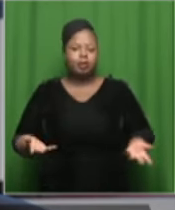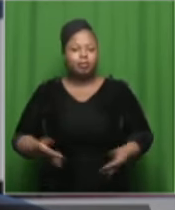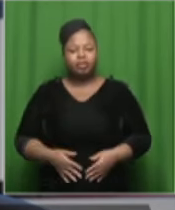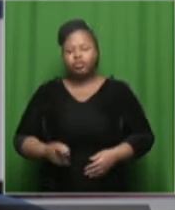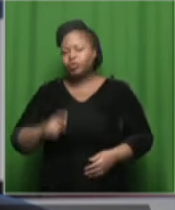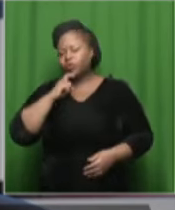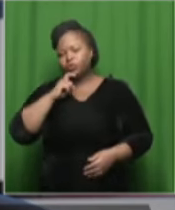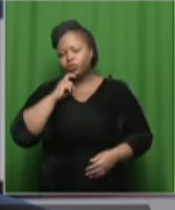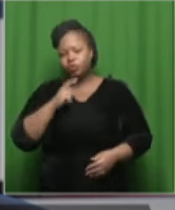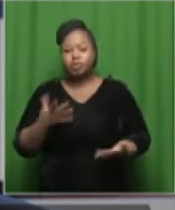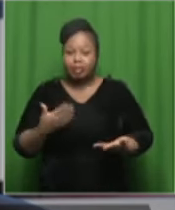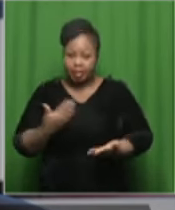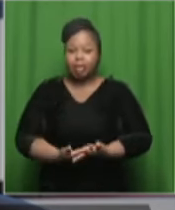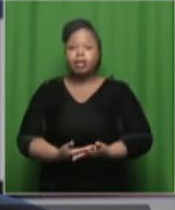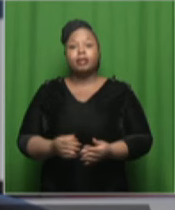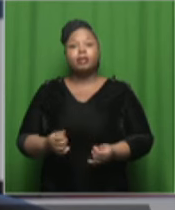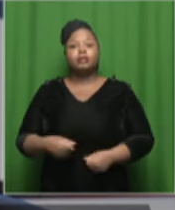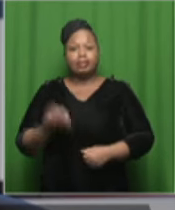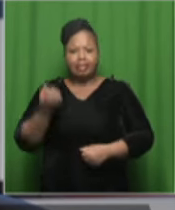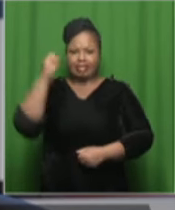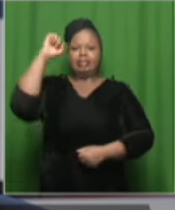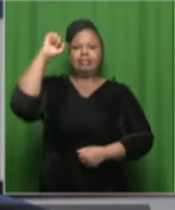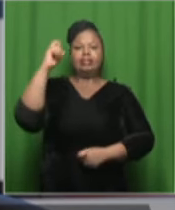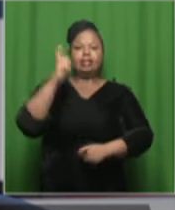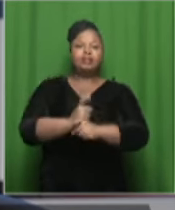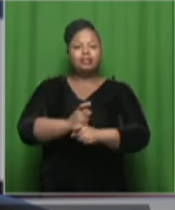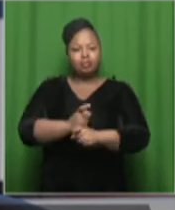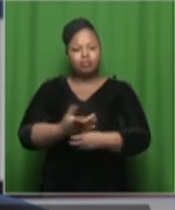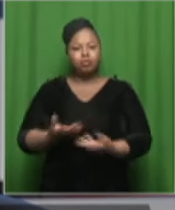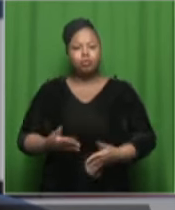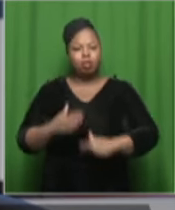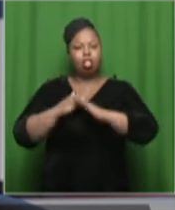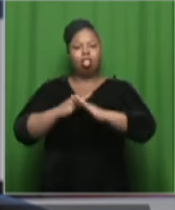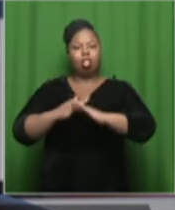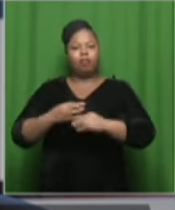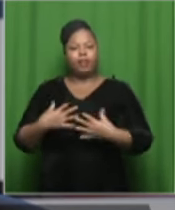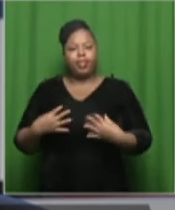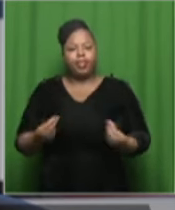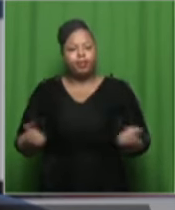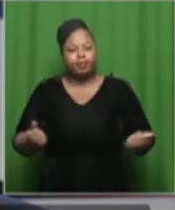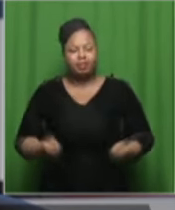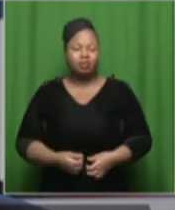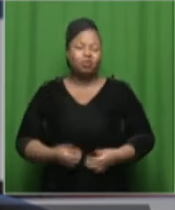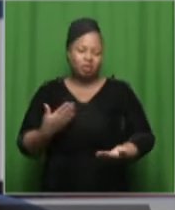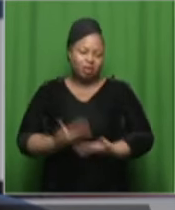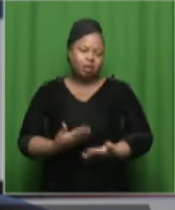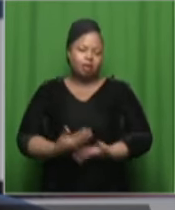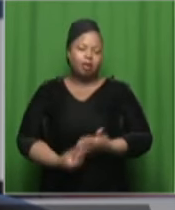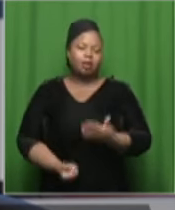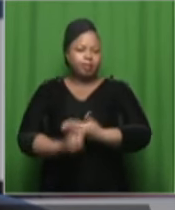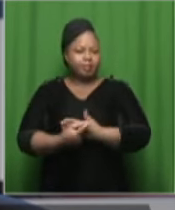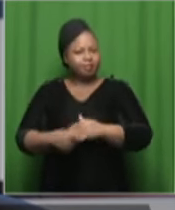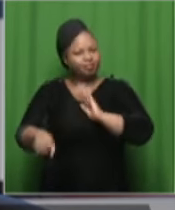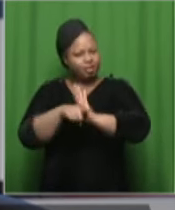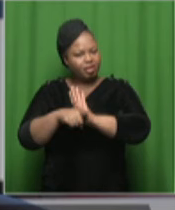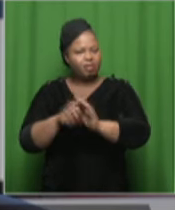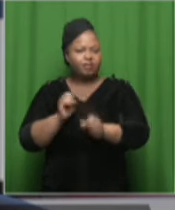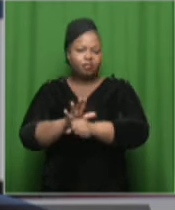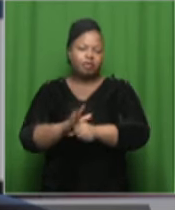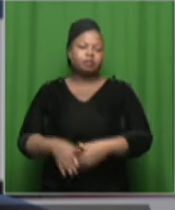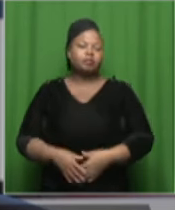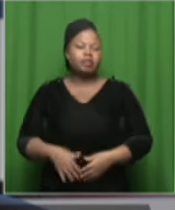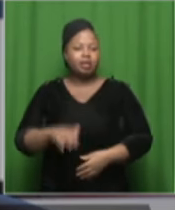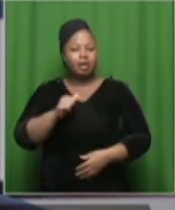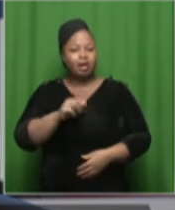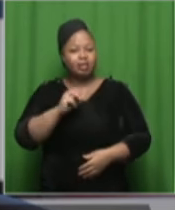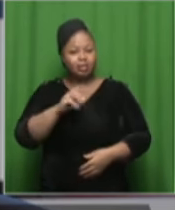of antibiotics that contributes to resistance. And, taking antibiotics when it's not needed can have other negative effects. So take